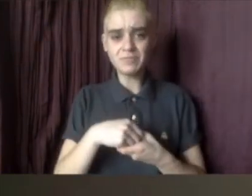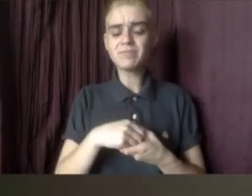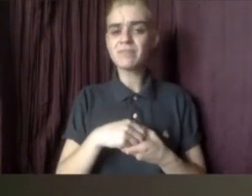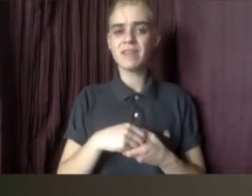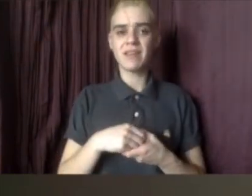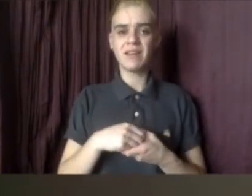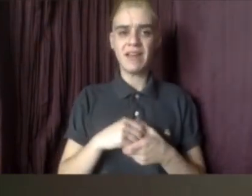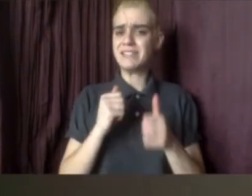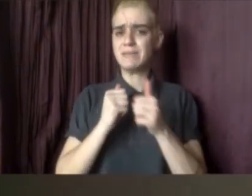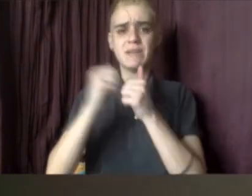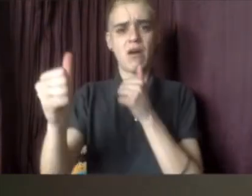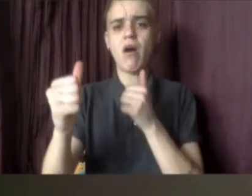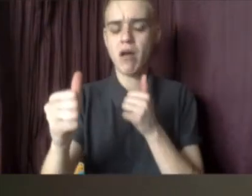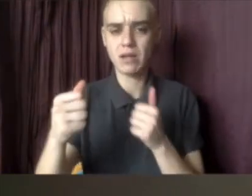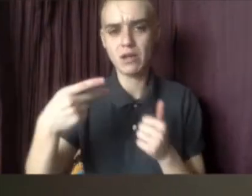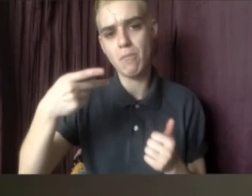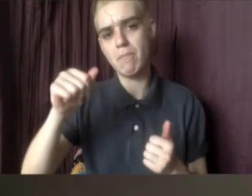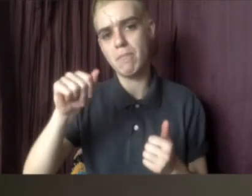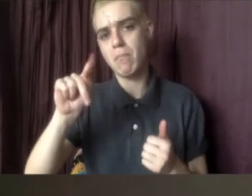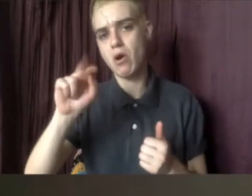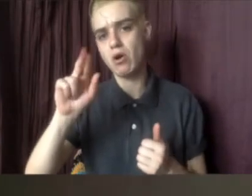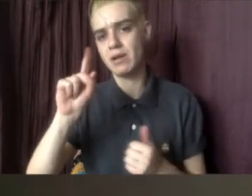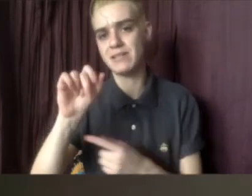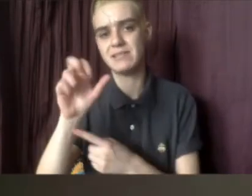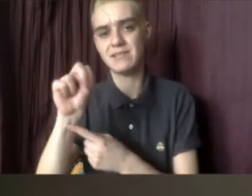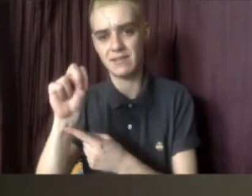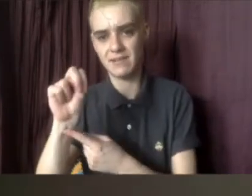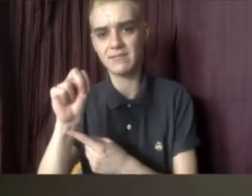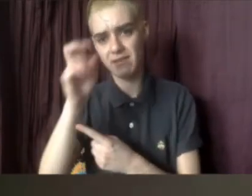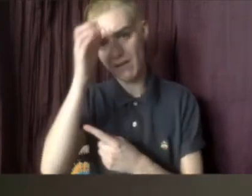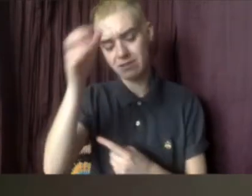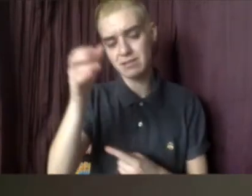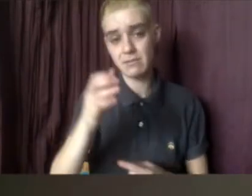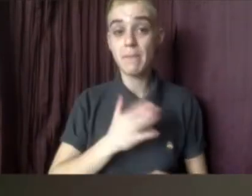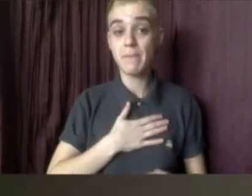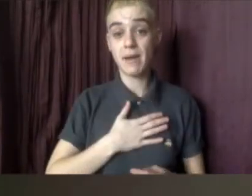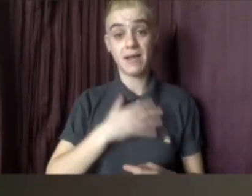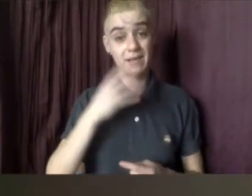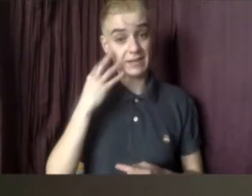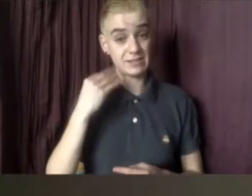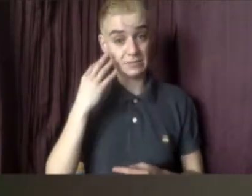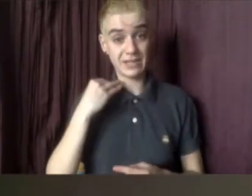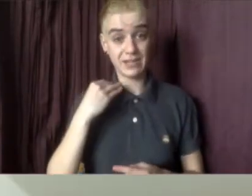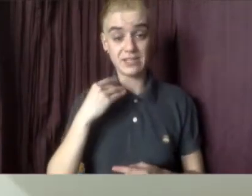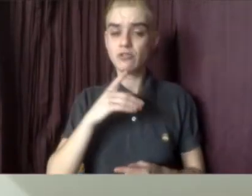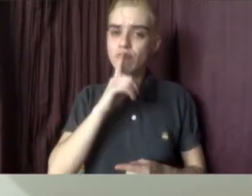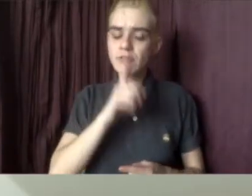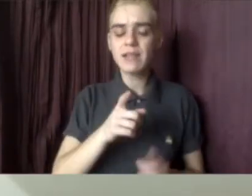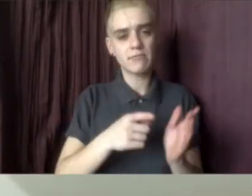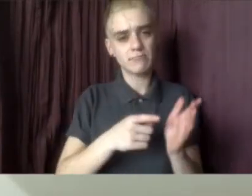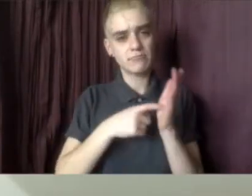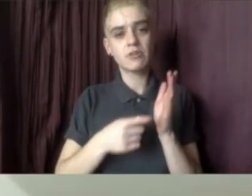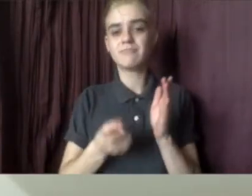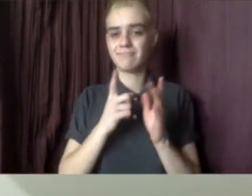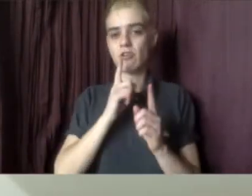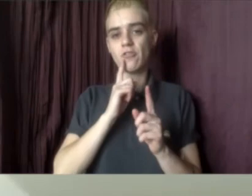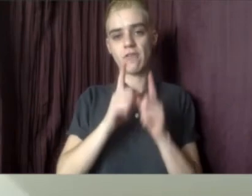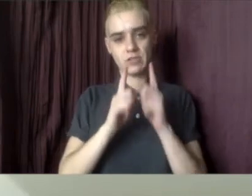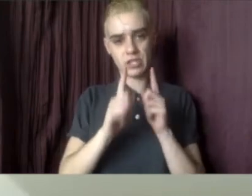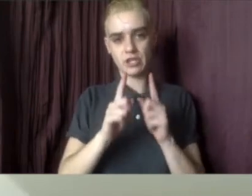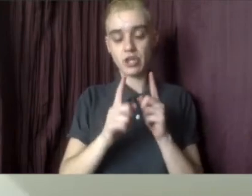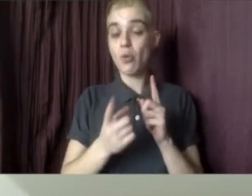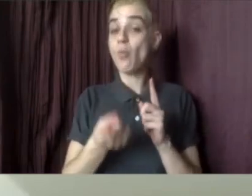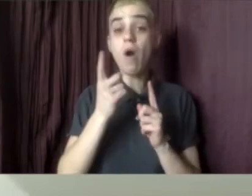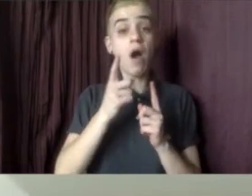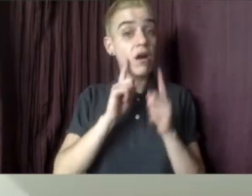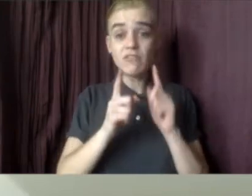to frame things differently, but they have to be exposed to it. Sure. That makes sense, and really appreciate